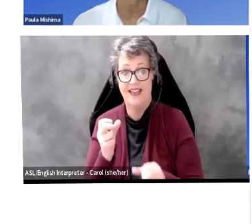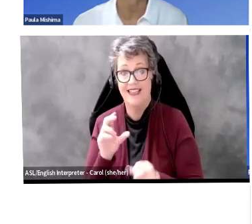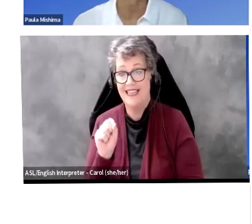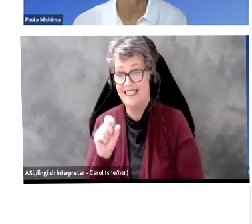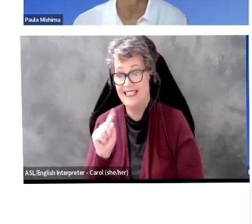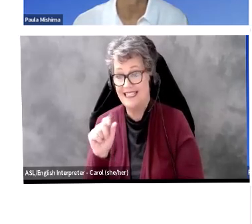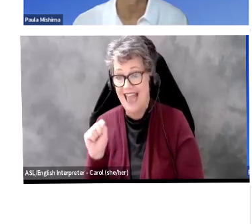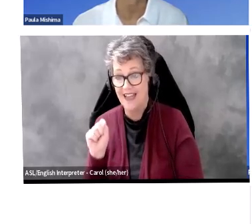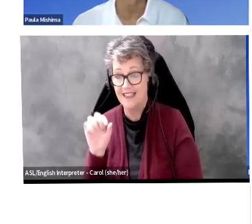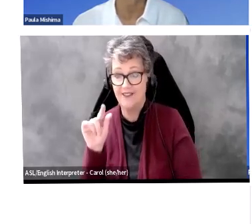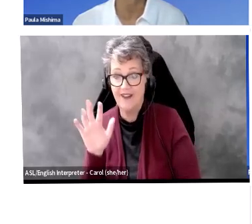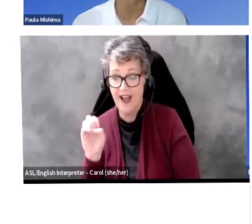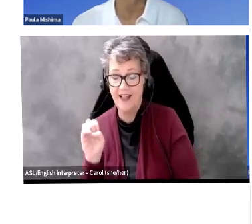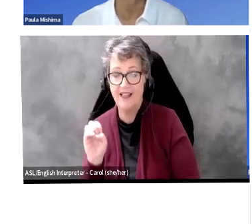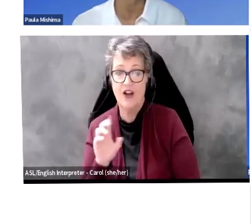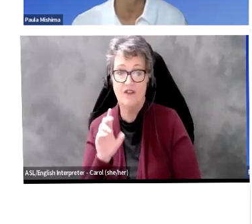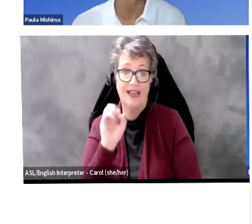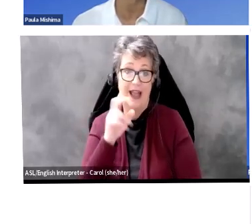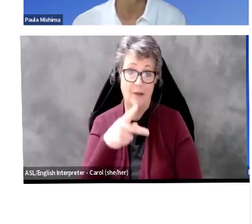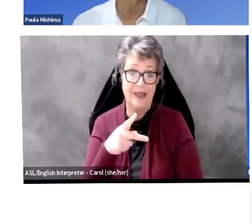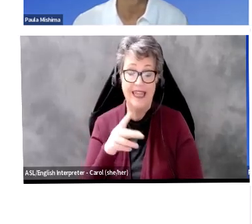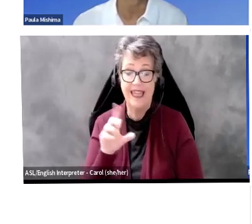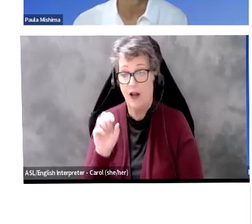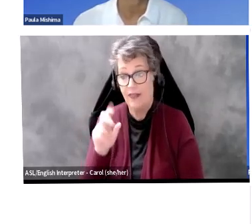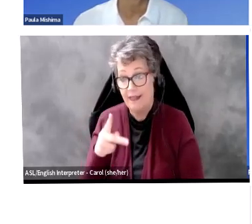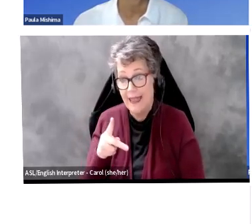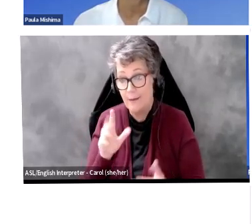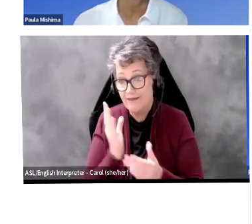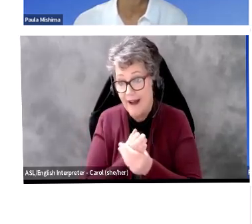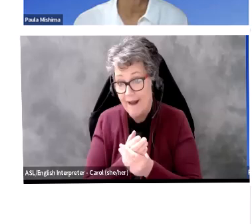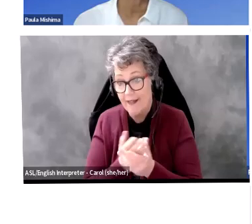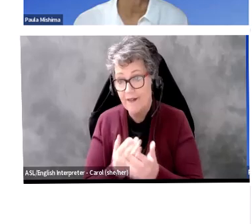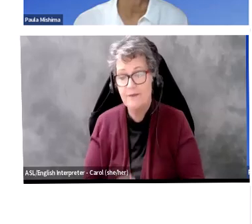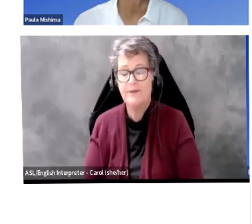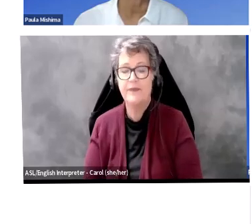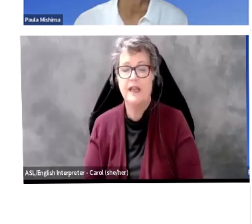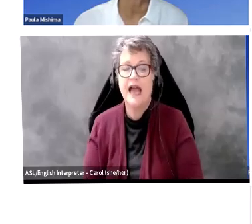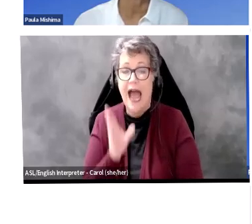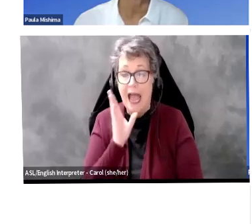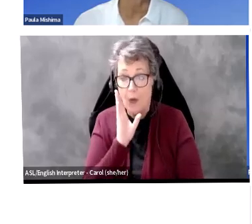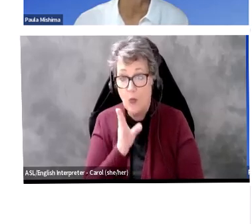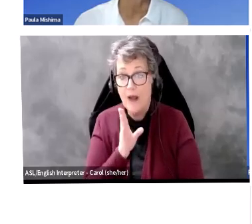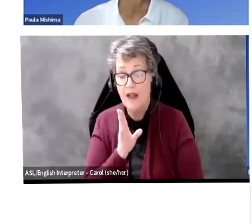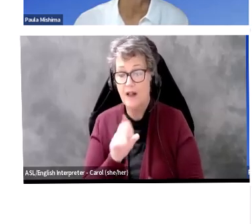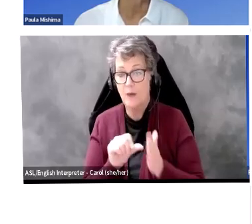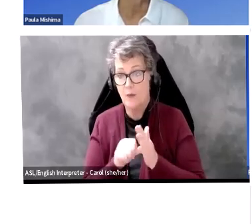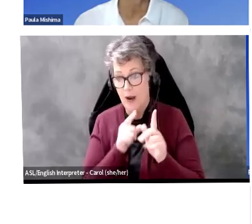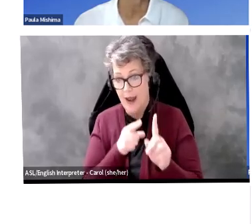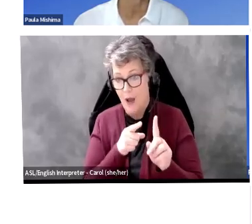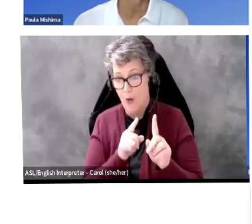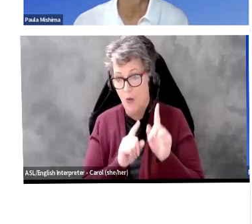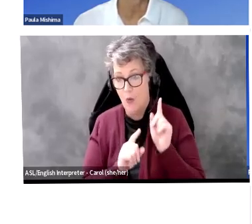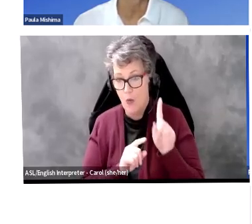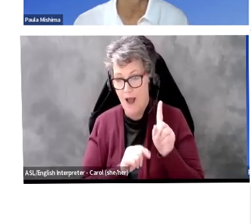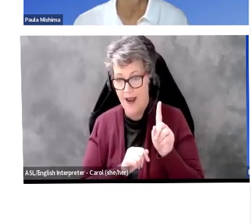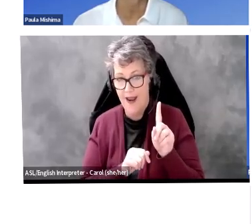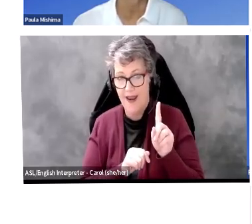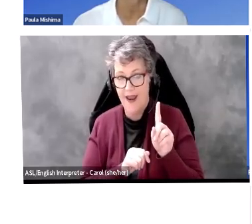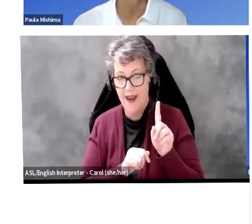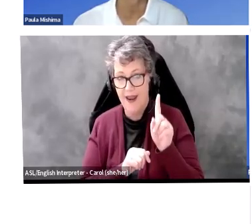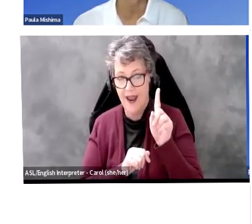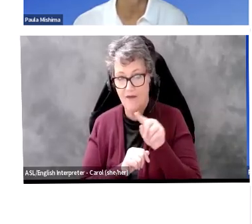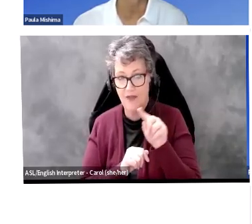for ELP on the LEAP file. I will, however, point out one of